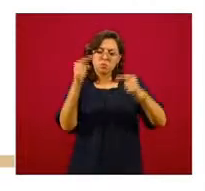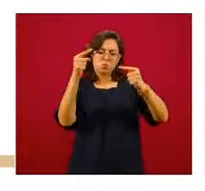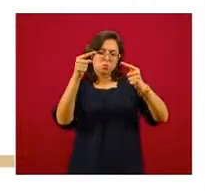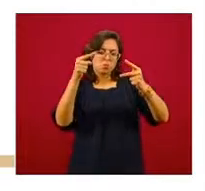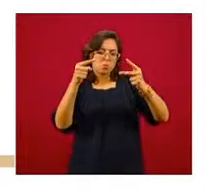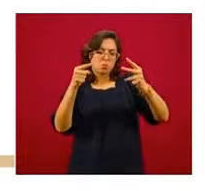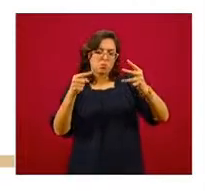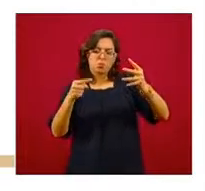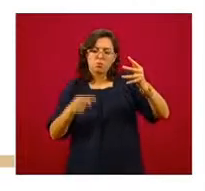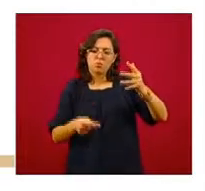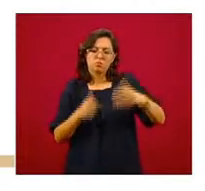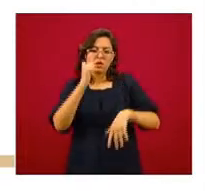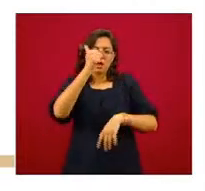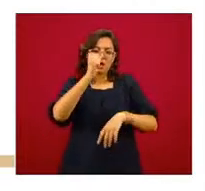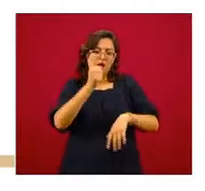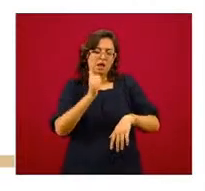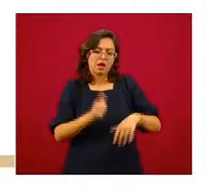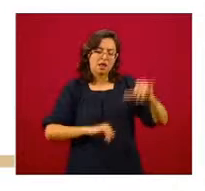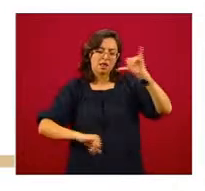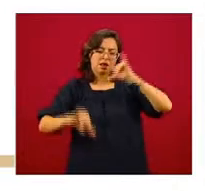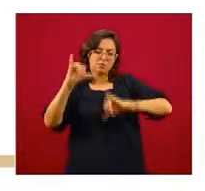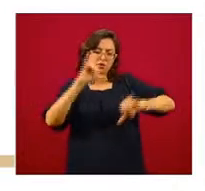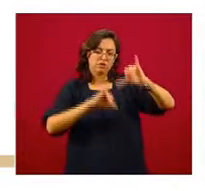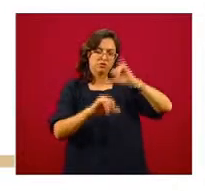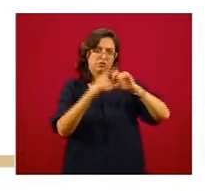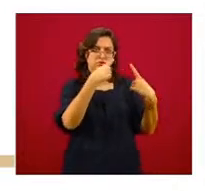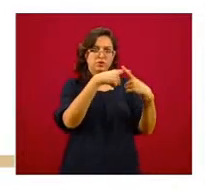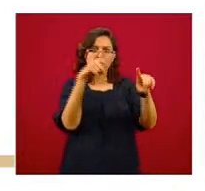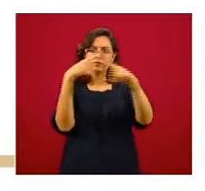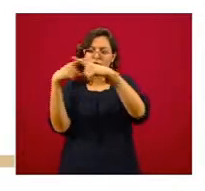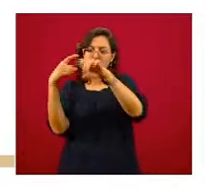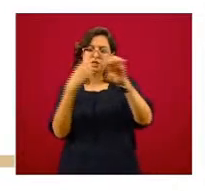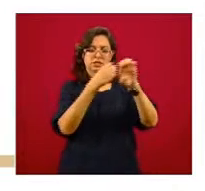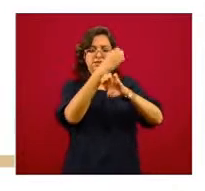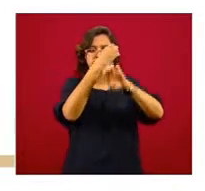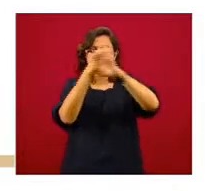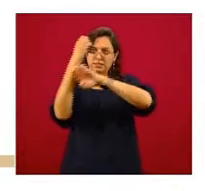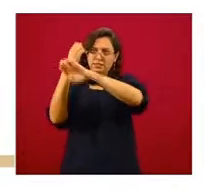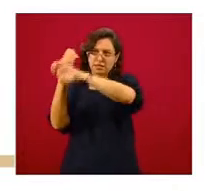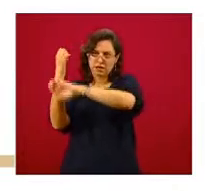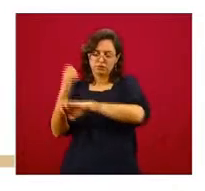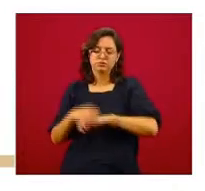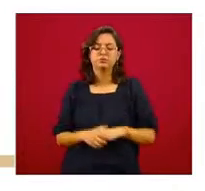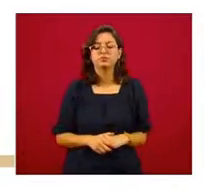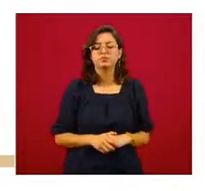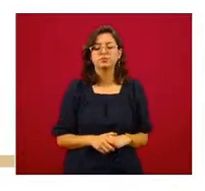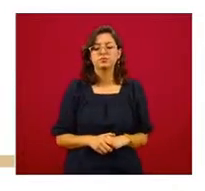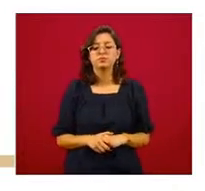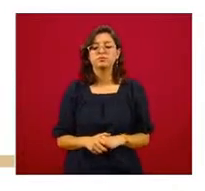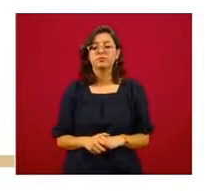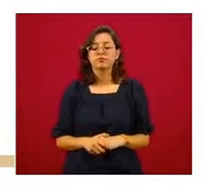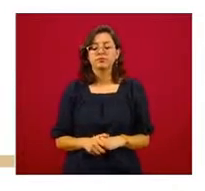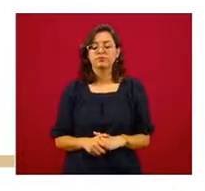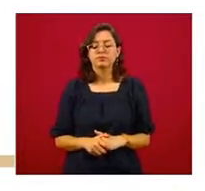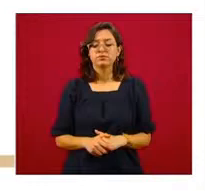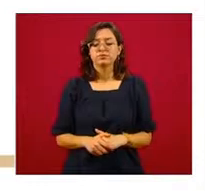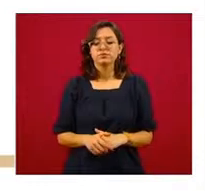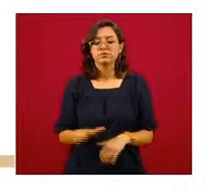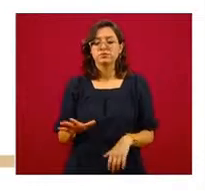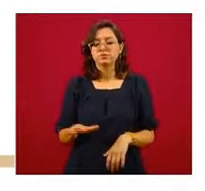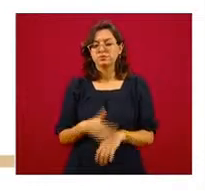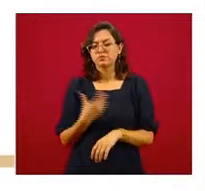208,224 tests were distributed throughout the network. They were sent to the different